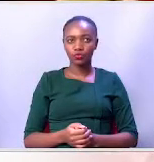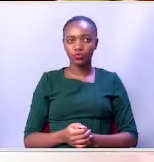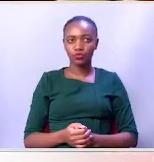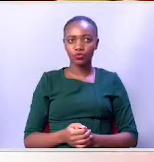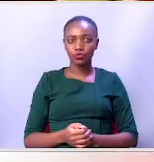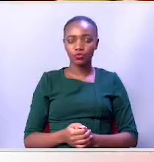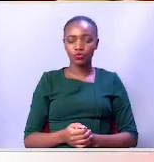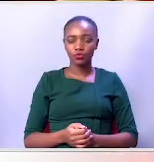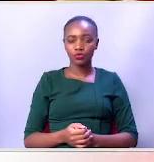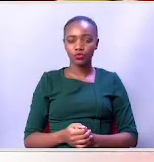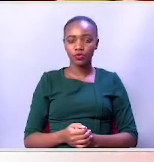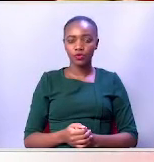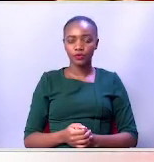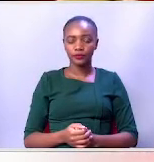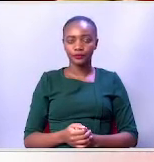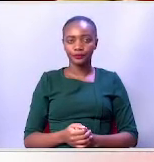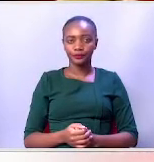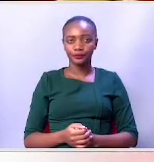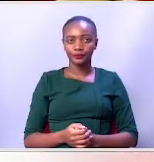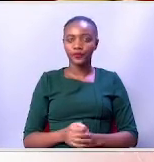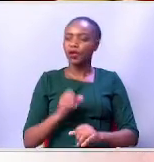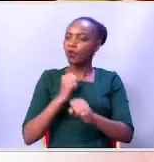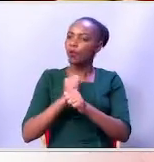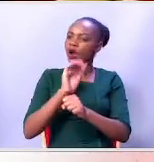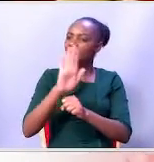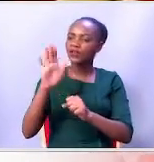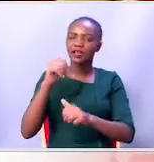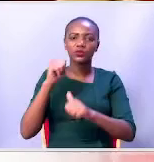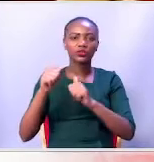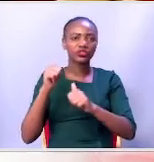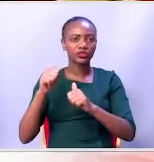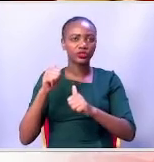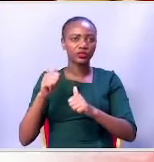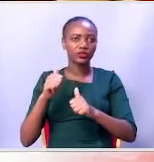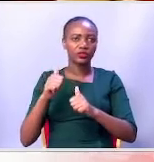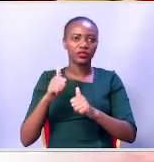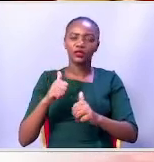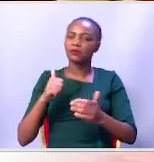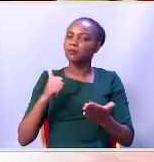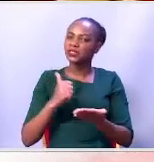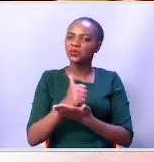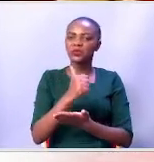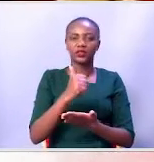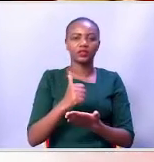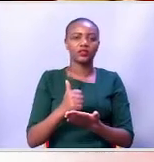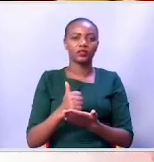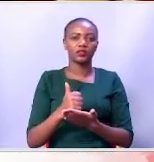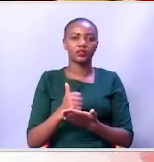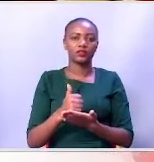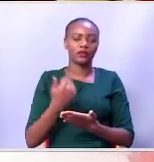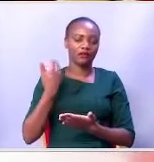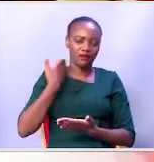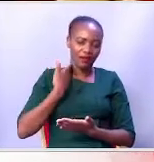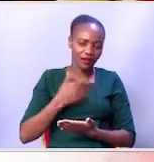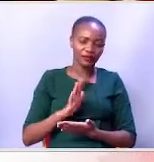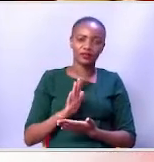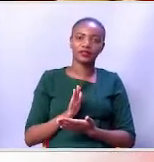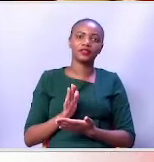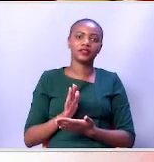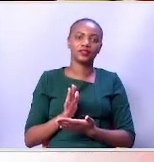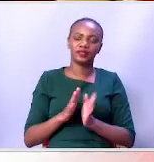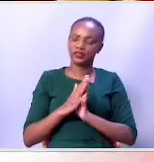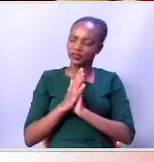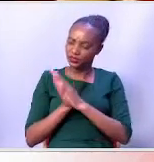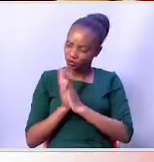Particularly, huko kwa kina speaker, kazi yao wakiamuka ni majusi kwa raia. Wakiamuka ni threat